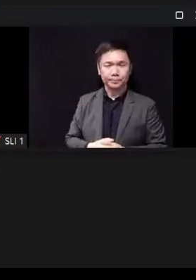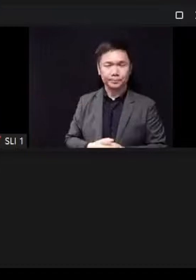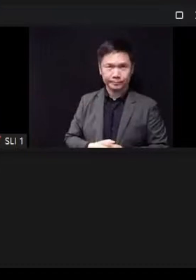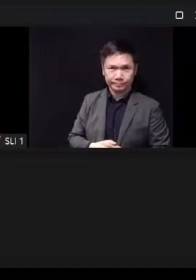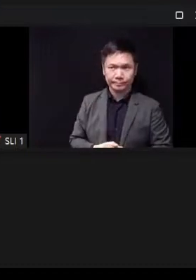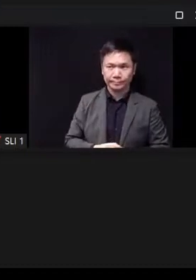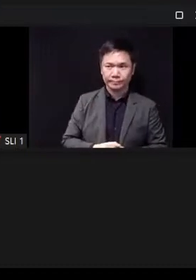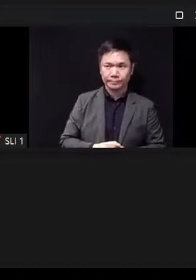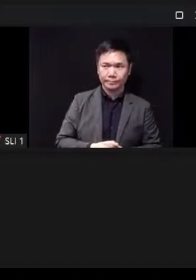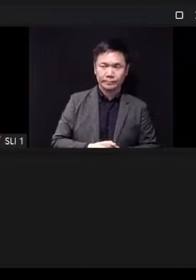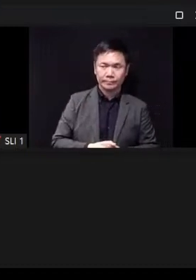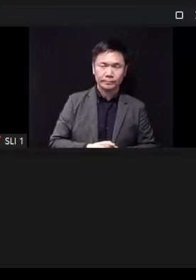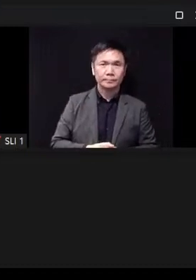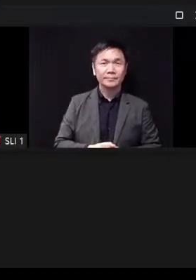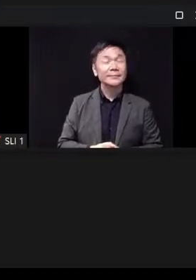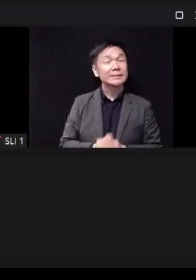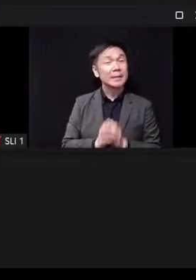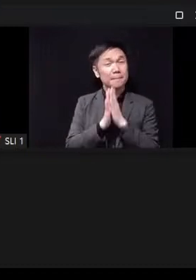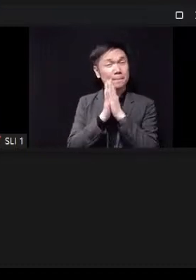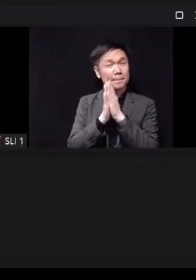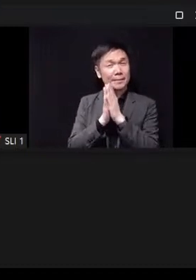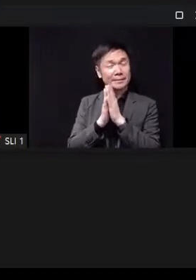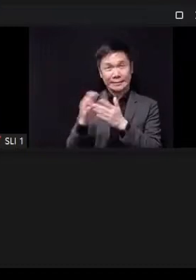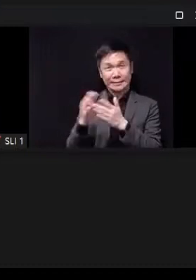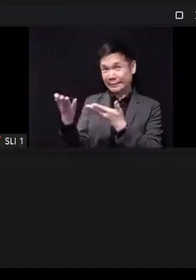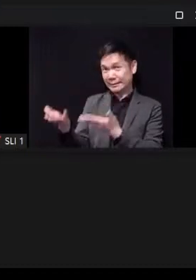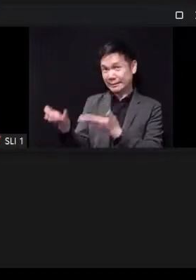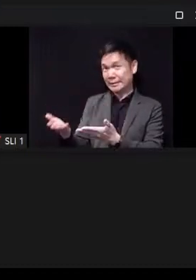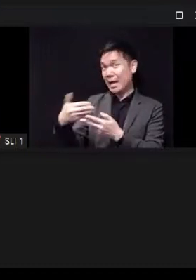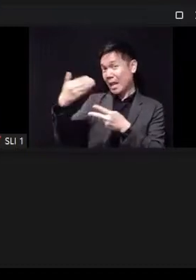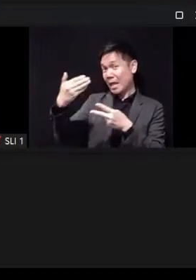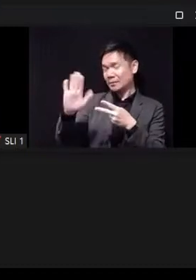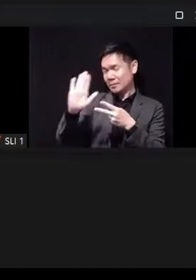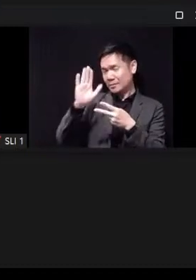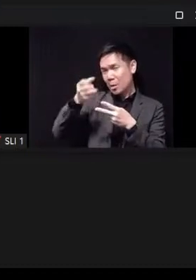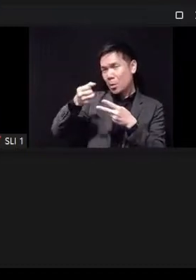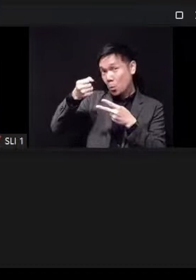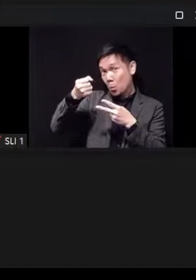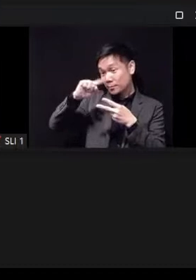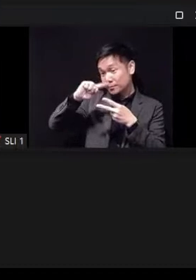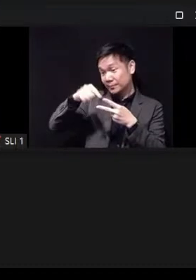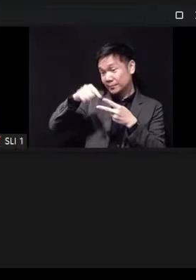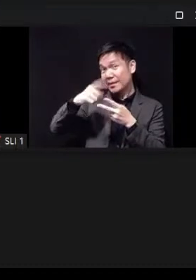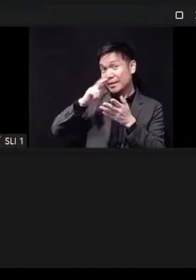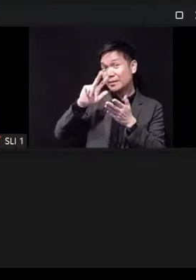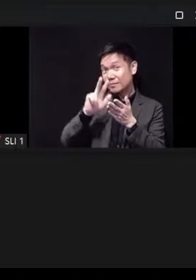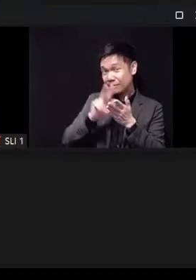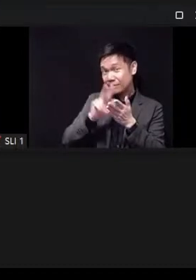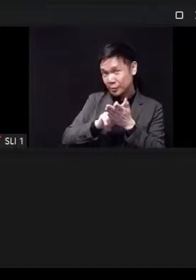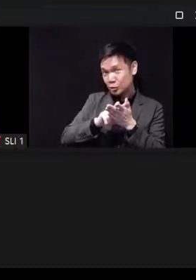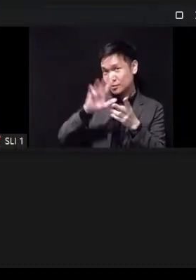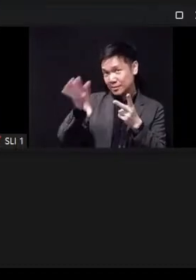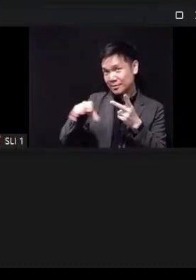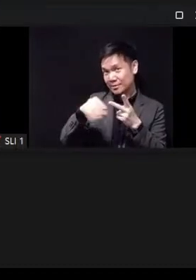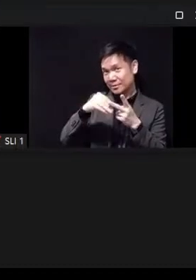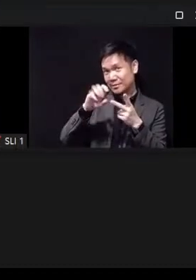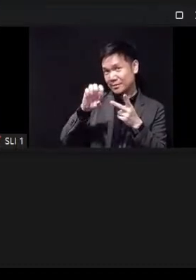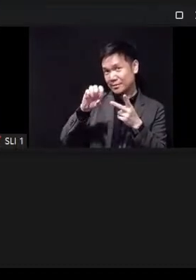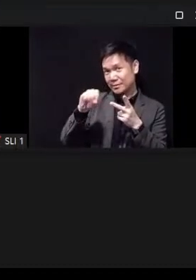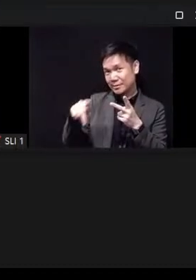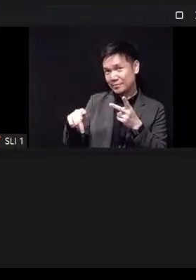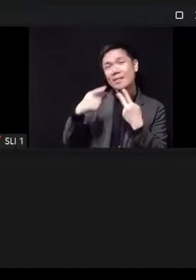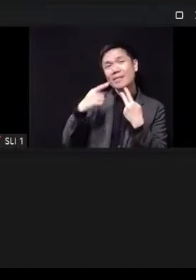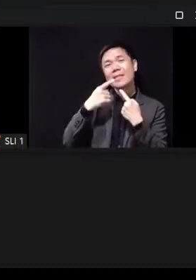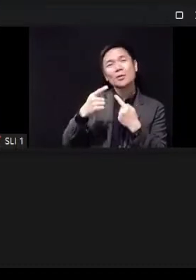will request you to make your statement after the adoption of the report. Thank you Thank for you. your kind